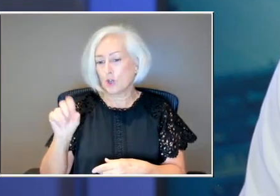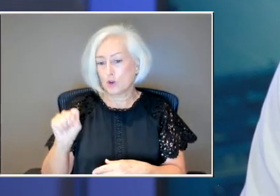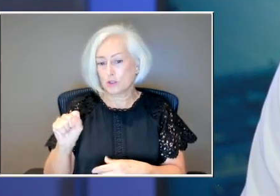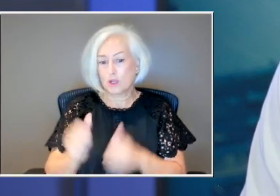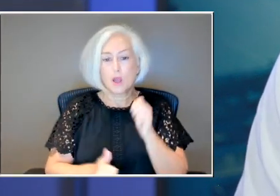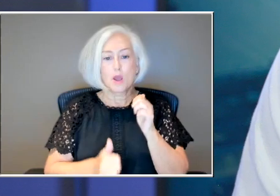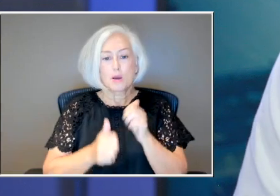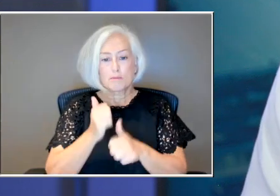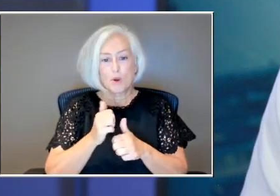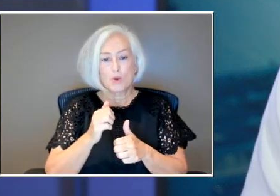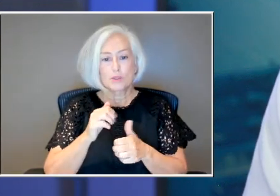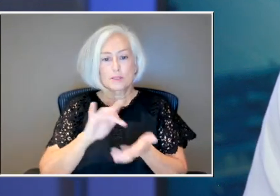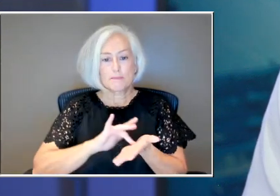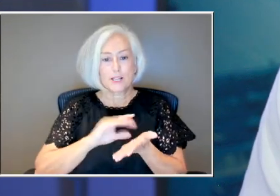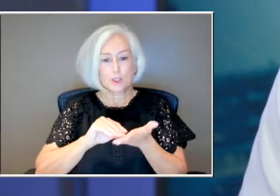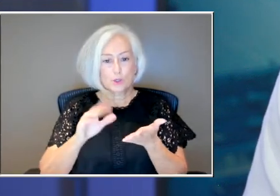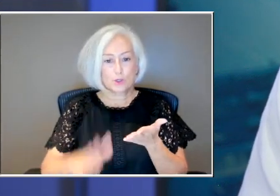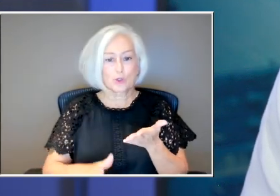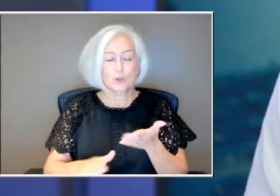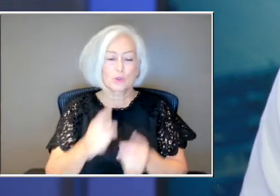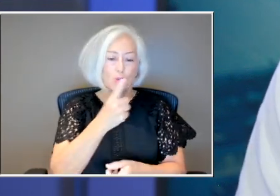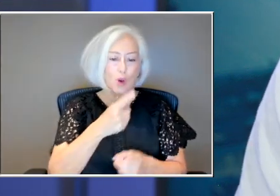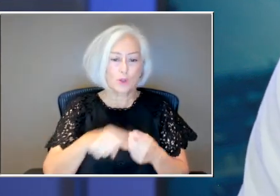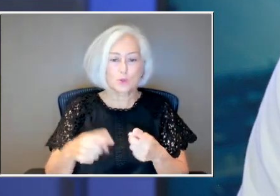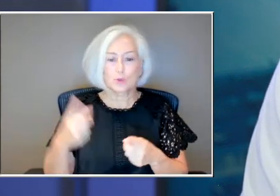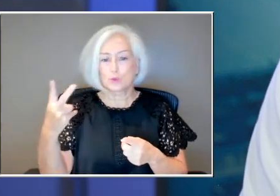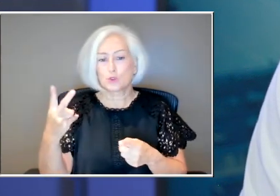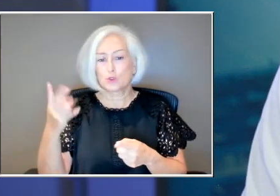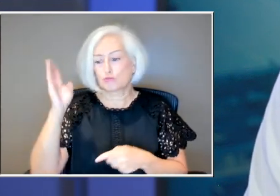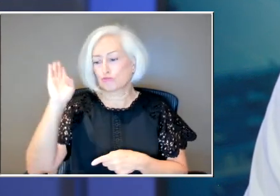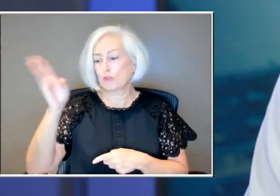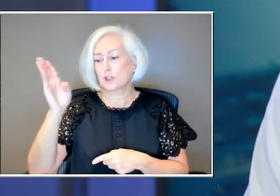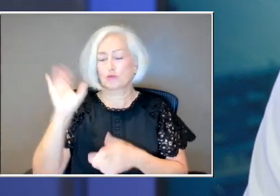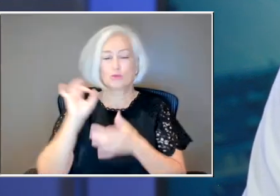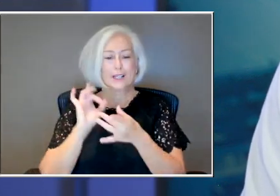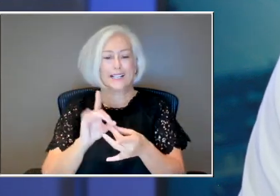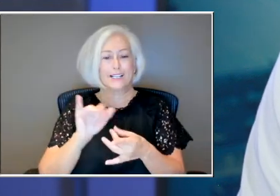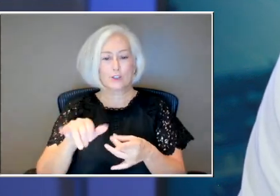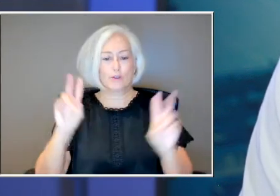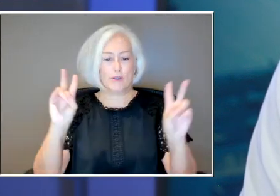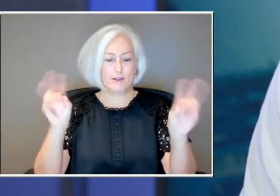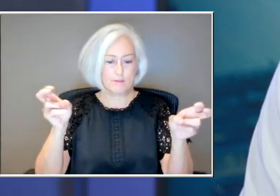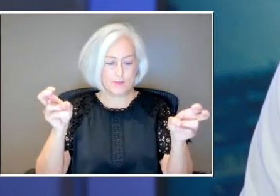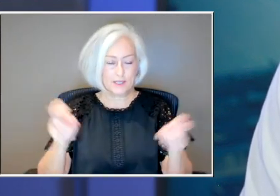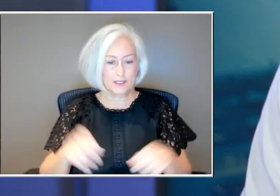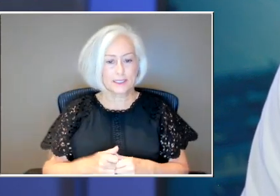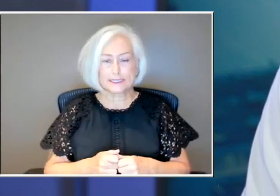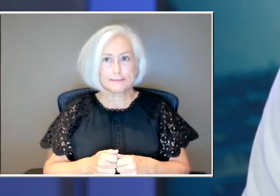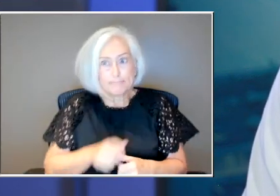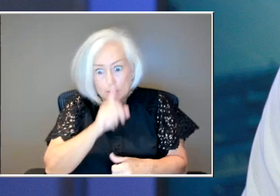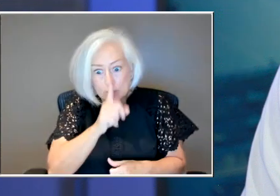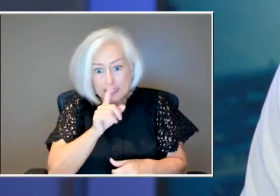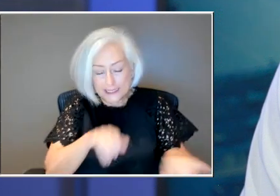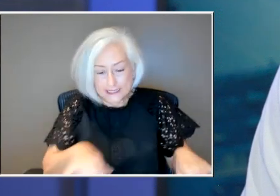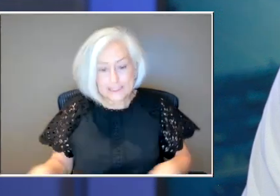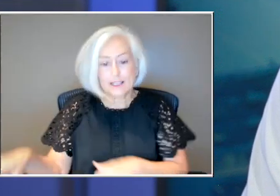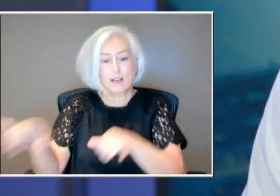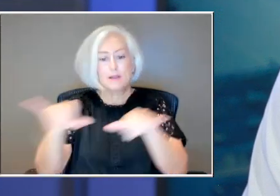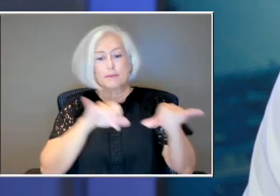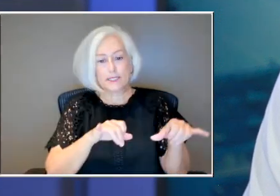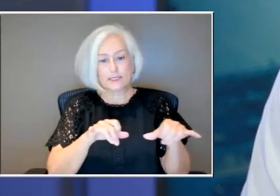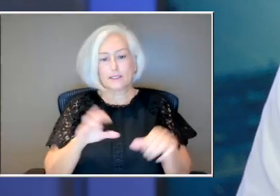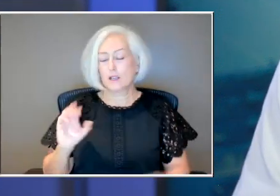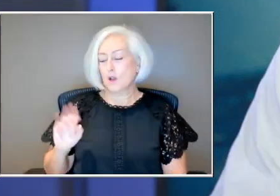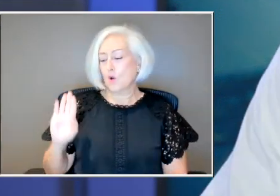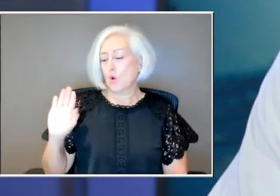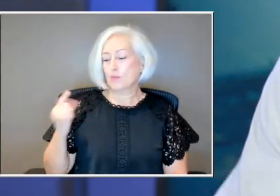about endometriosis, despite being how common it is. And even in OBGYN training, we get very little